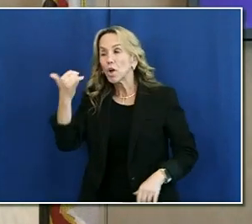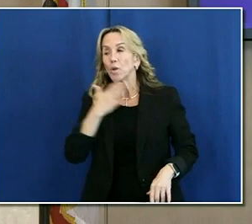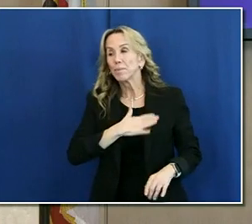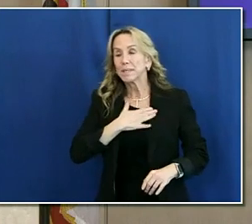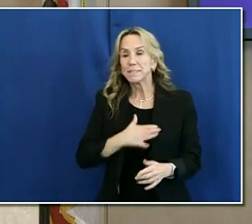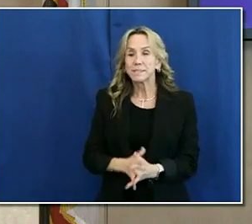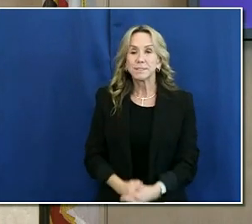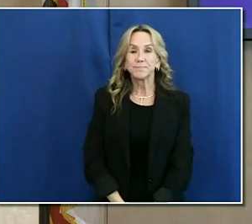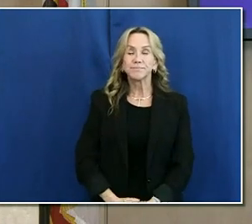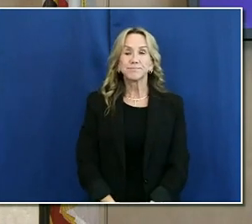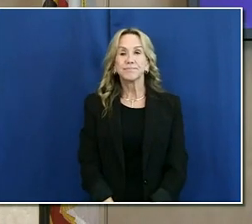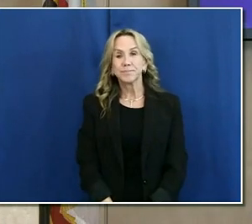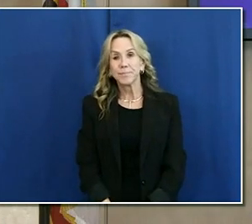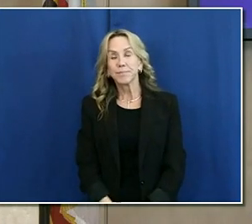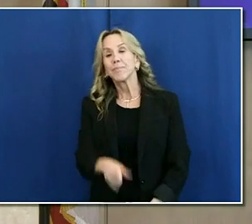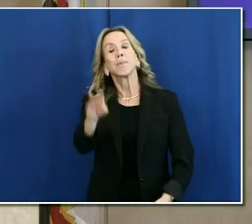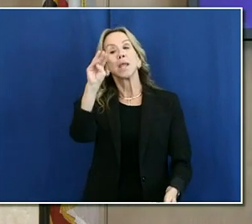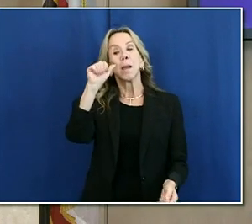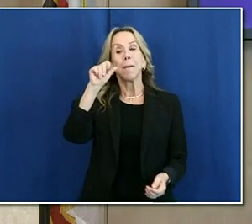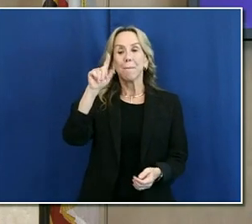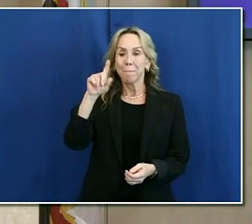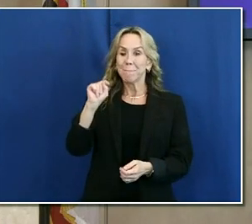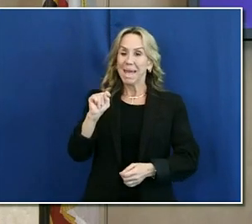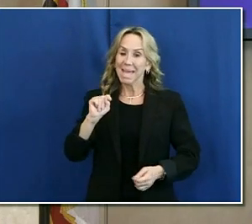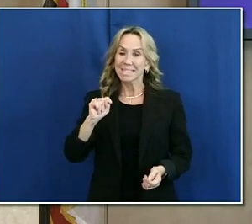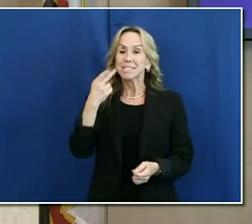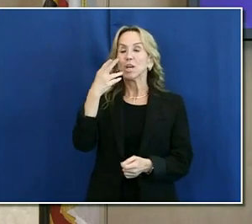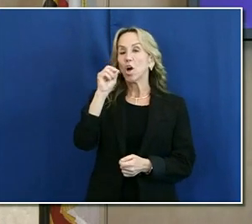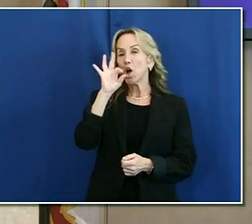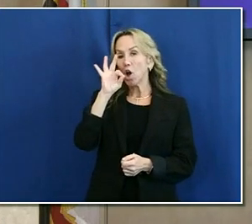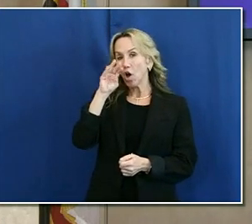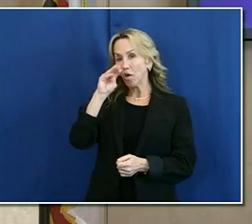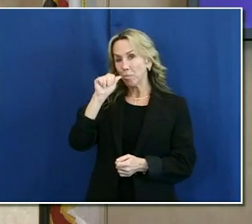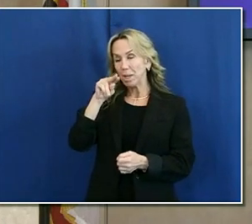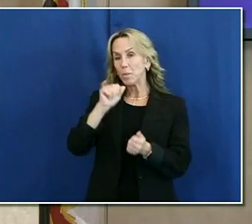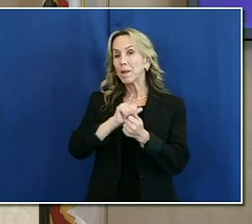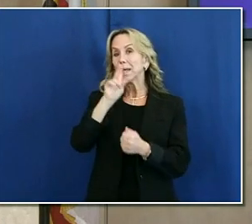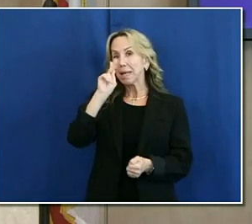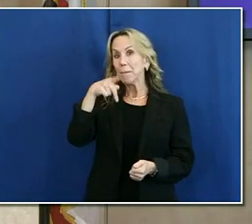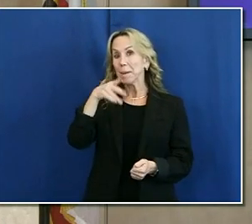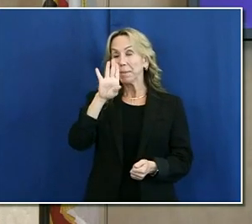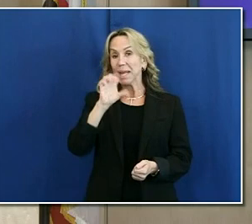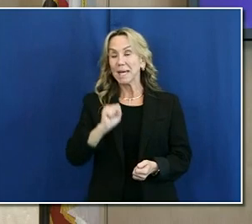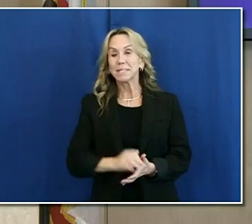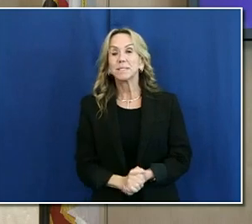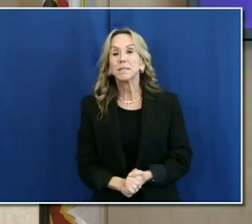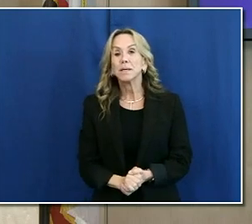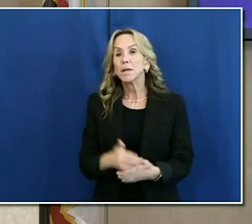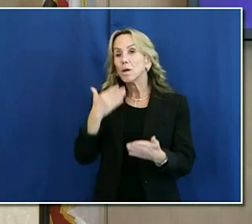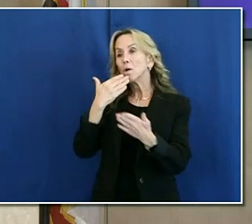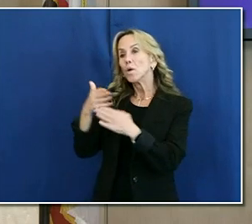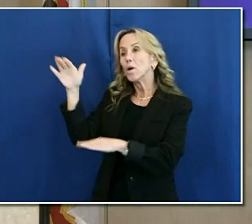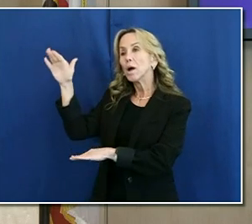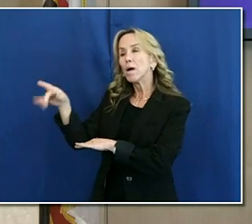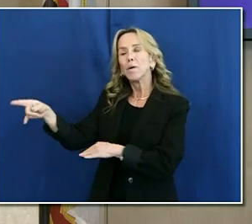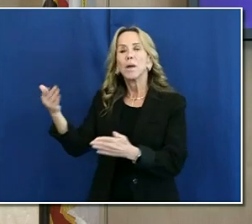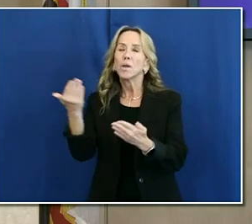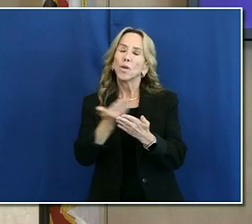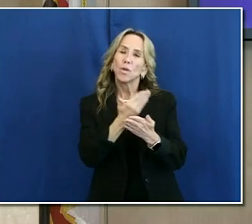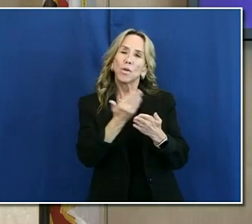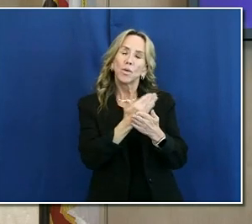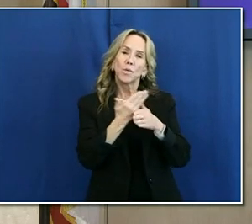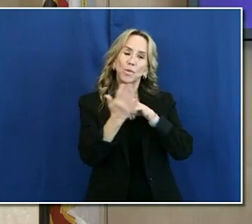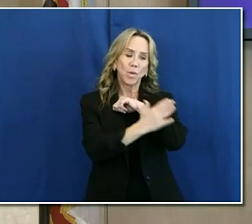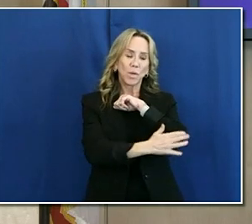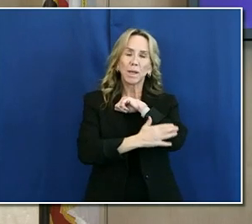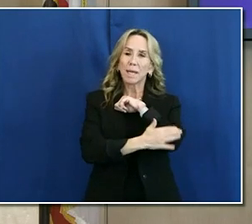you. Matt Hoffman, KPBS. Good afternoon. The new county mandate having businesses